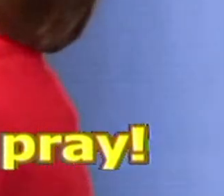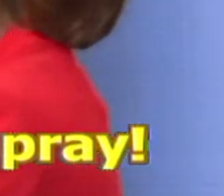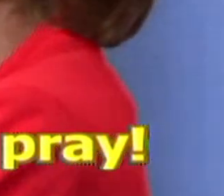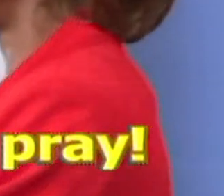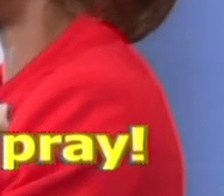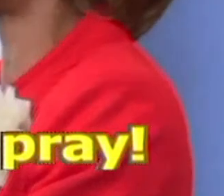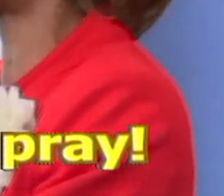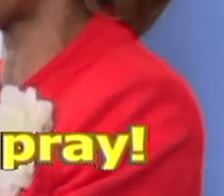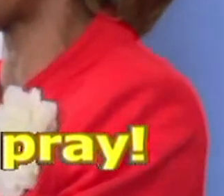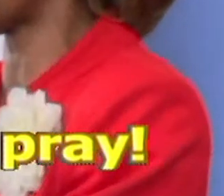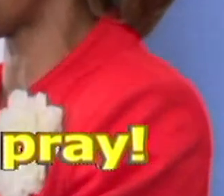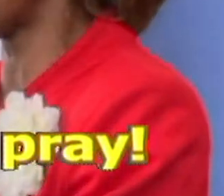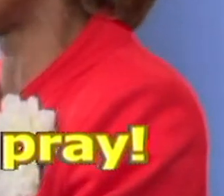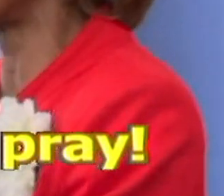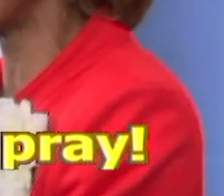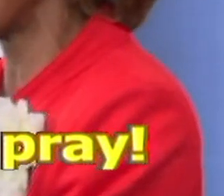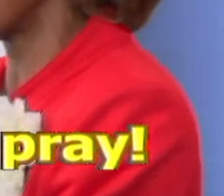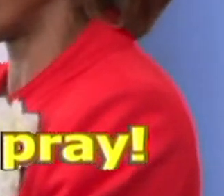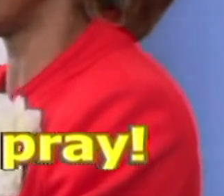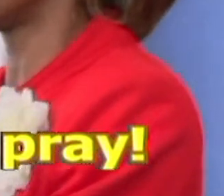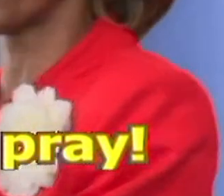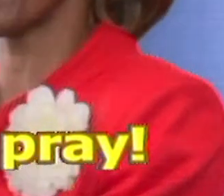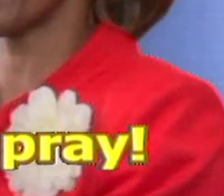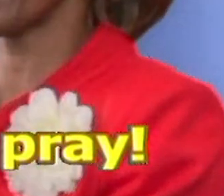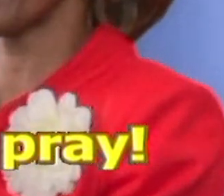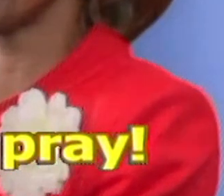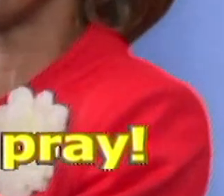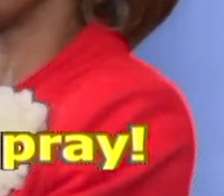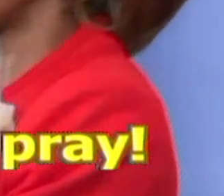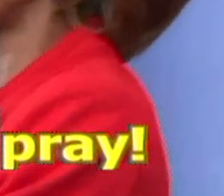Hear us as we pray.